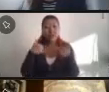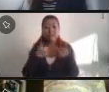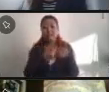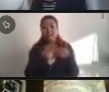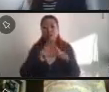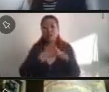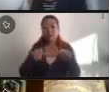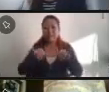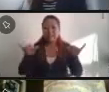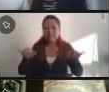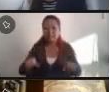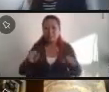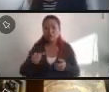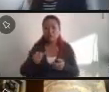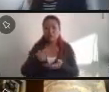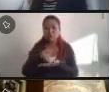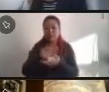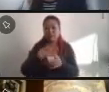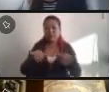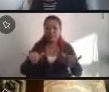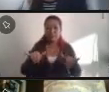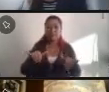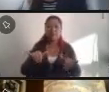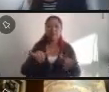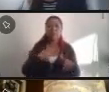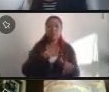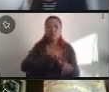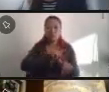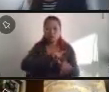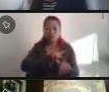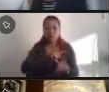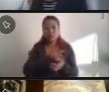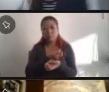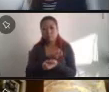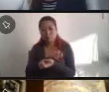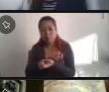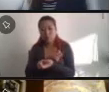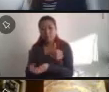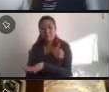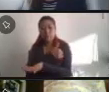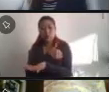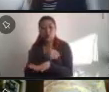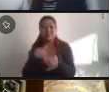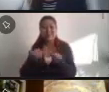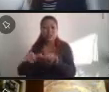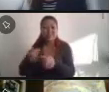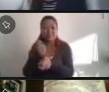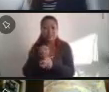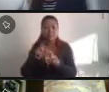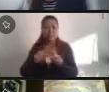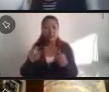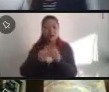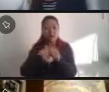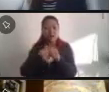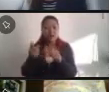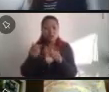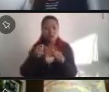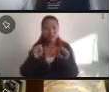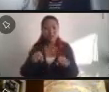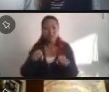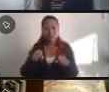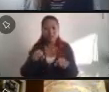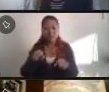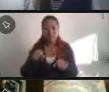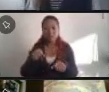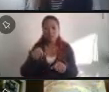cardiovascular, bone, muscle. The engineering is incredibly difficult. And also, how would you do the prescription? So a lot of